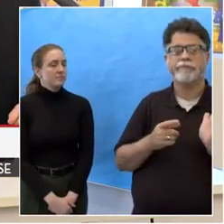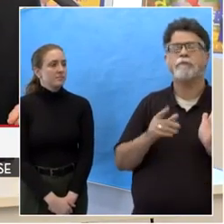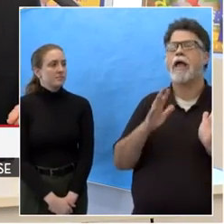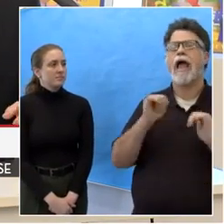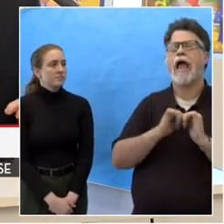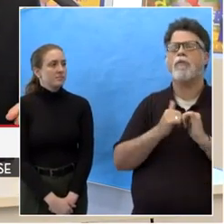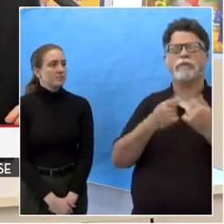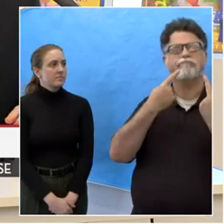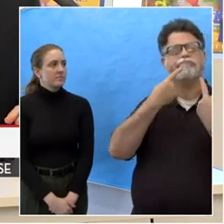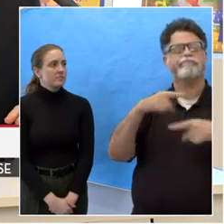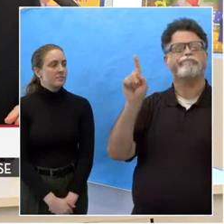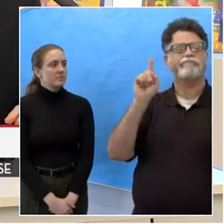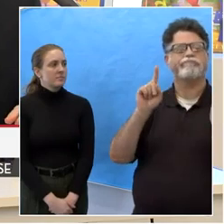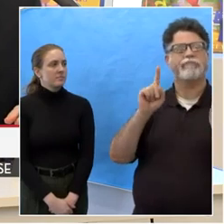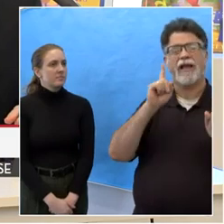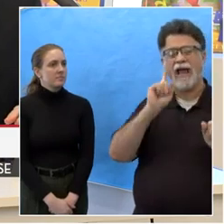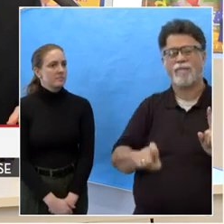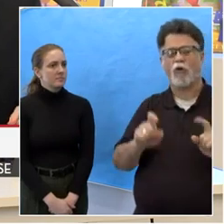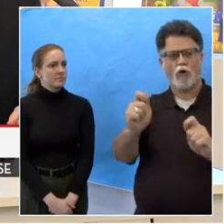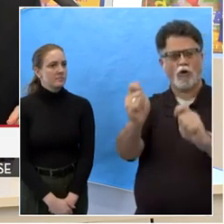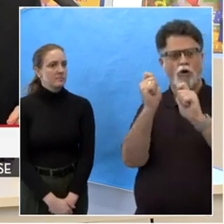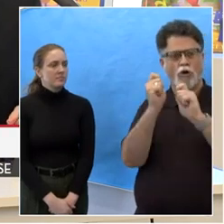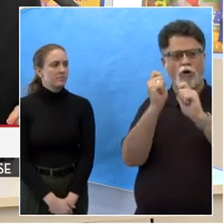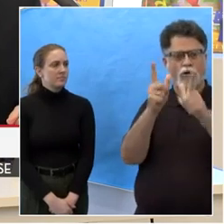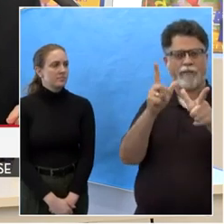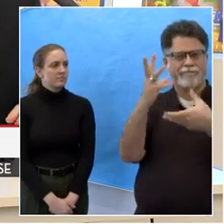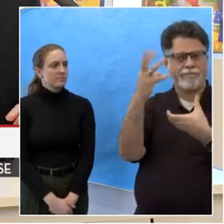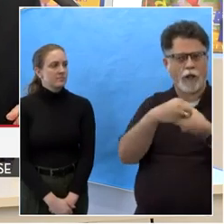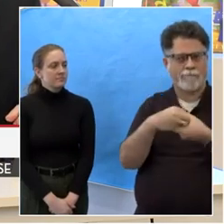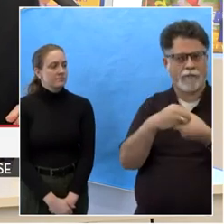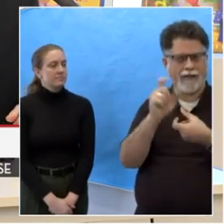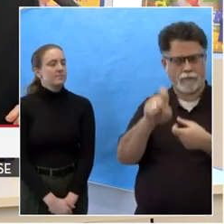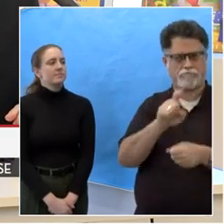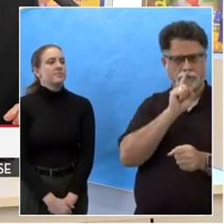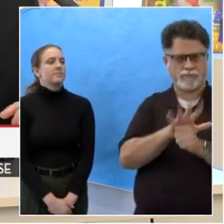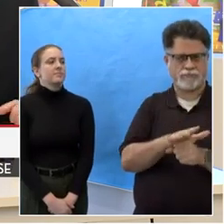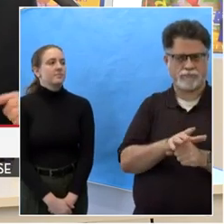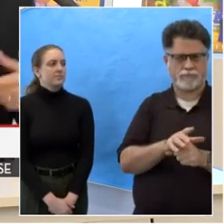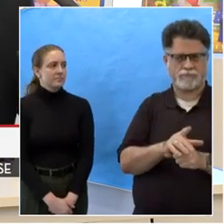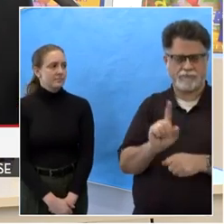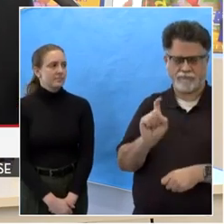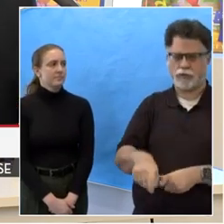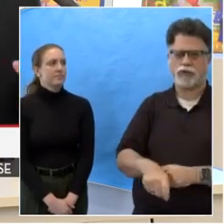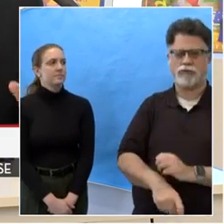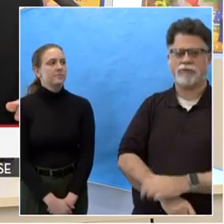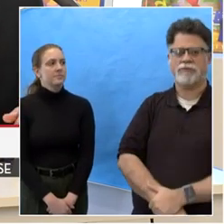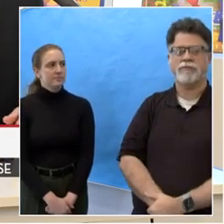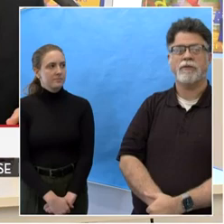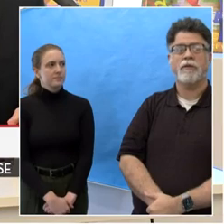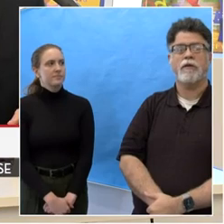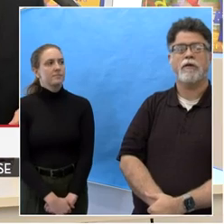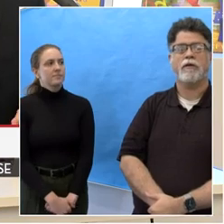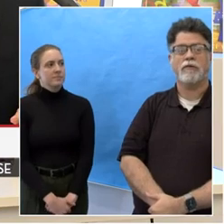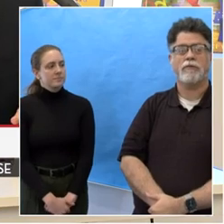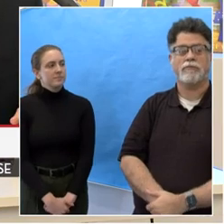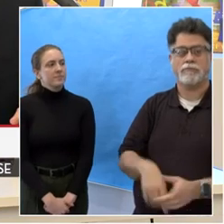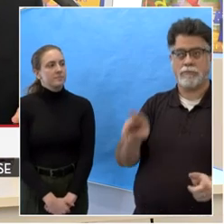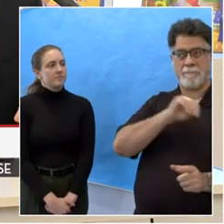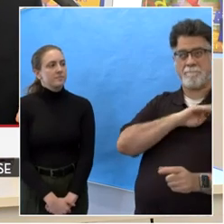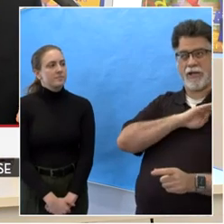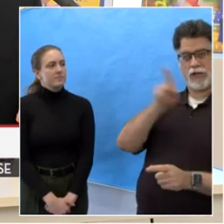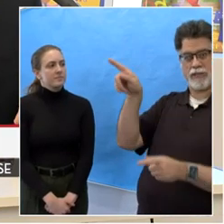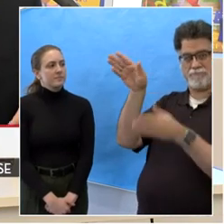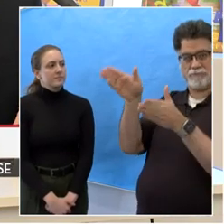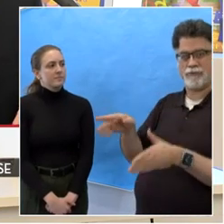all in. The strong commitment from our mayor, the deep collaboration and coordination represented, I think, by today's panel, by the work